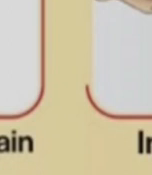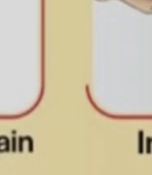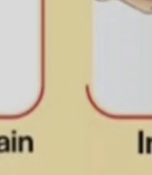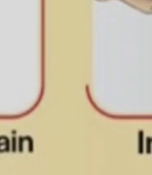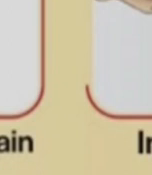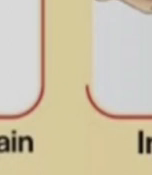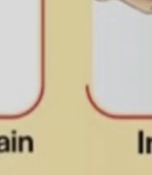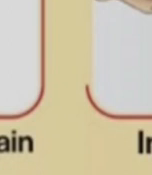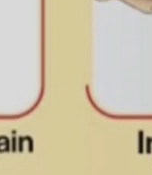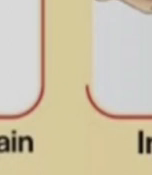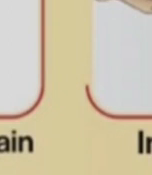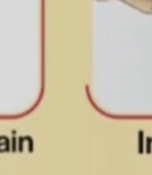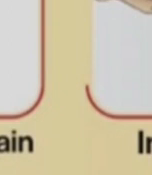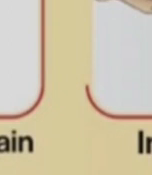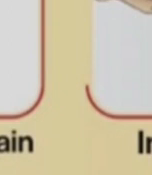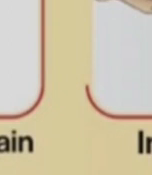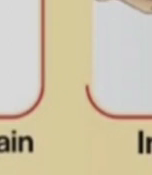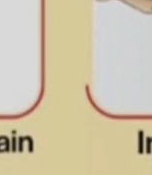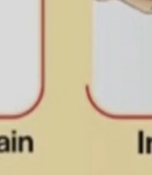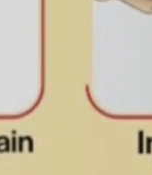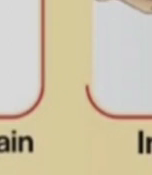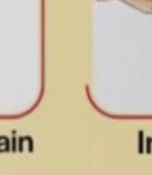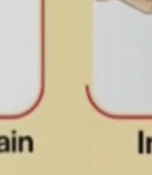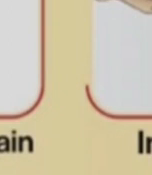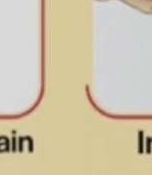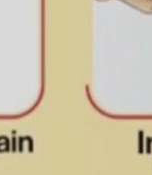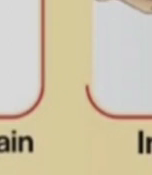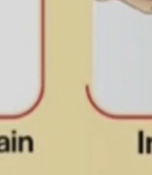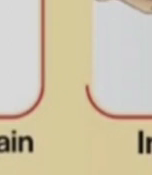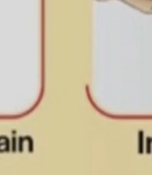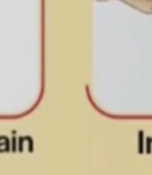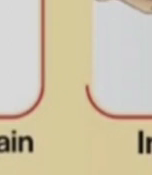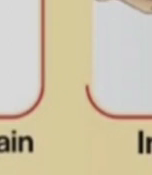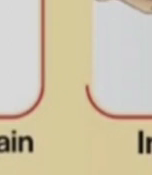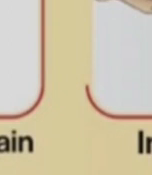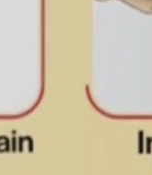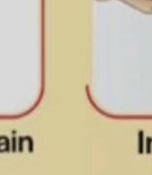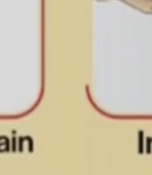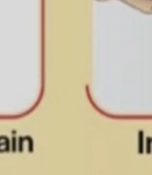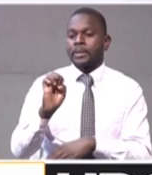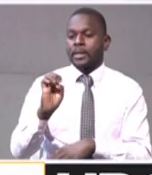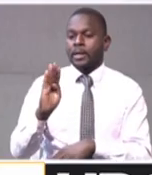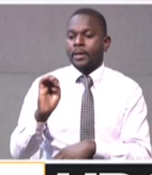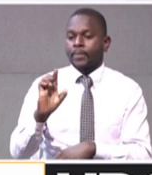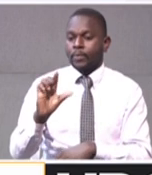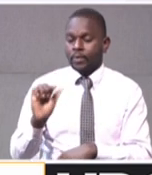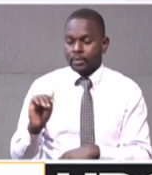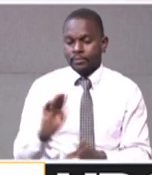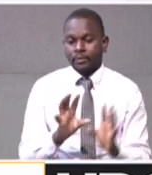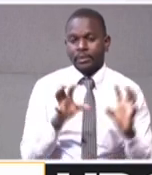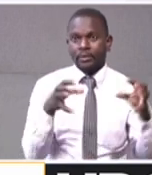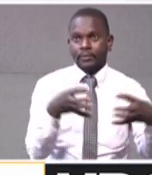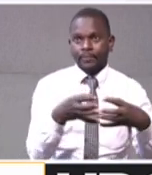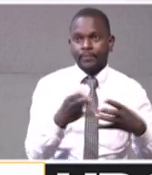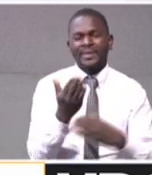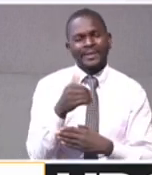Kagadi and Bunyangabu. However, there are districts that are categorized as very high risk. Category 1,